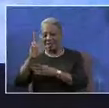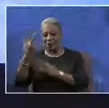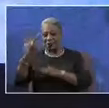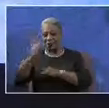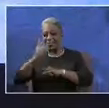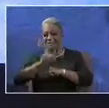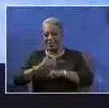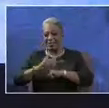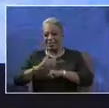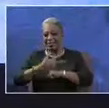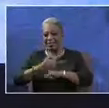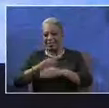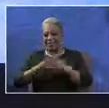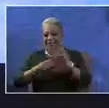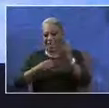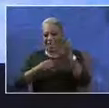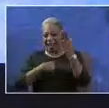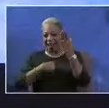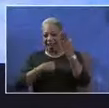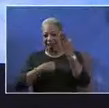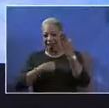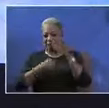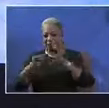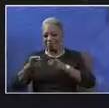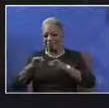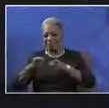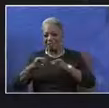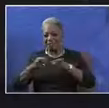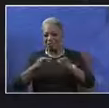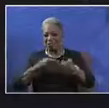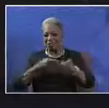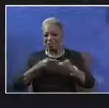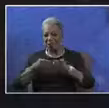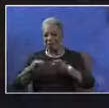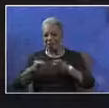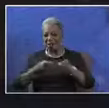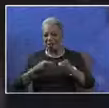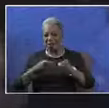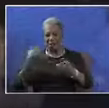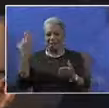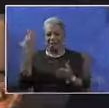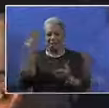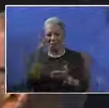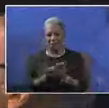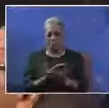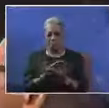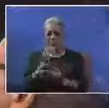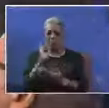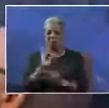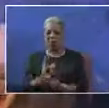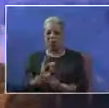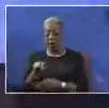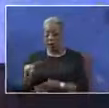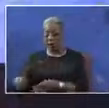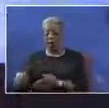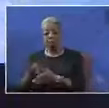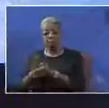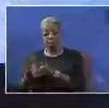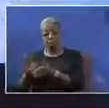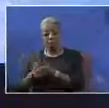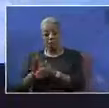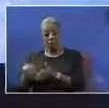because I am in charge. I am in control. And to prove, since you've taken a census and you think this is all about you,